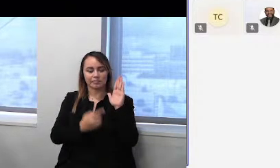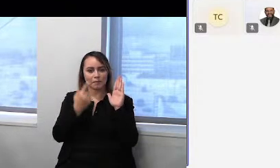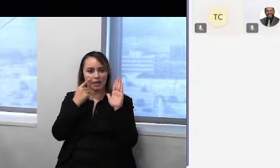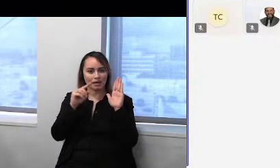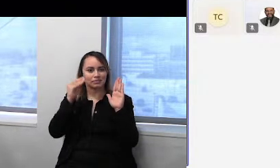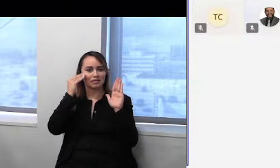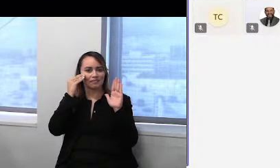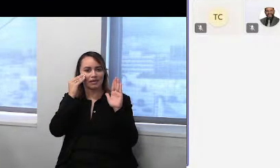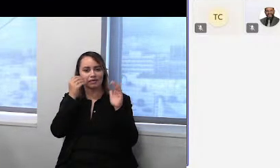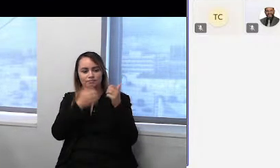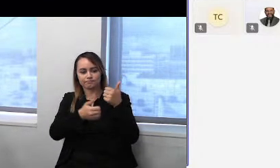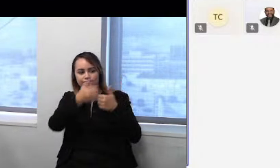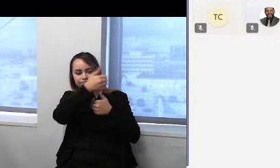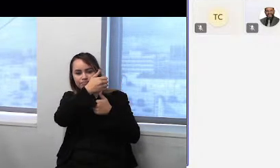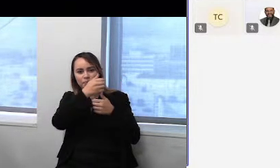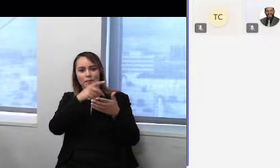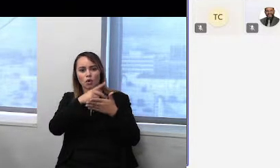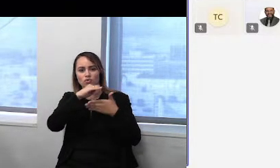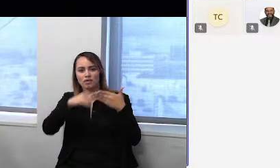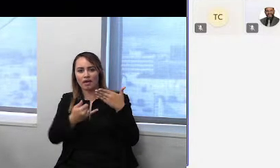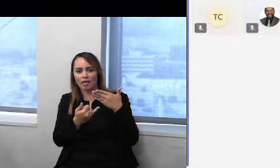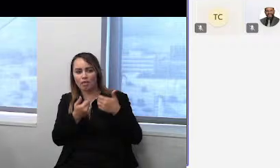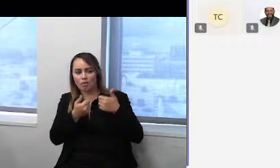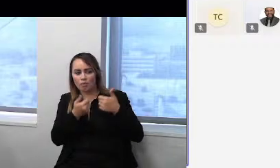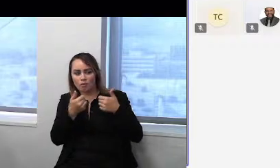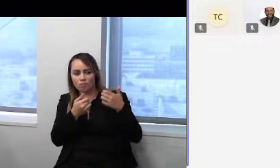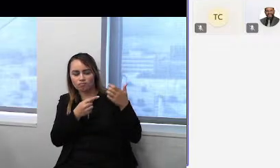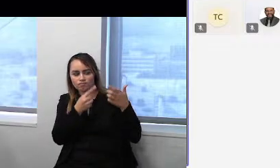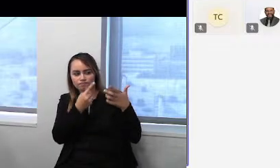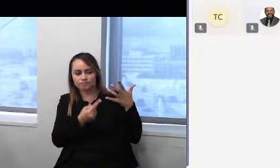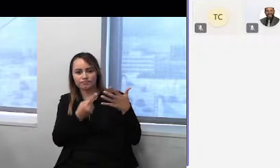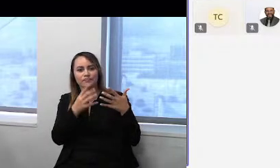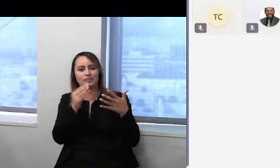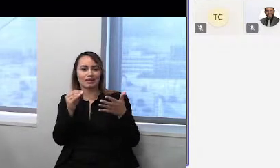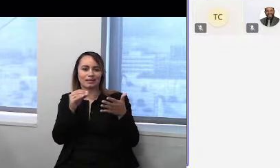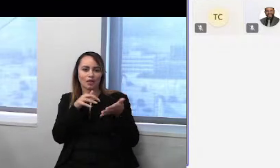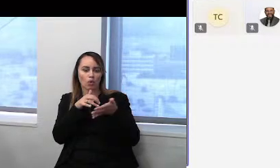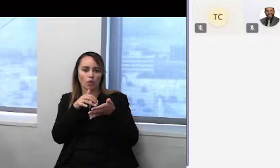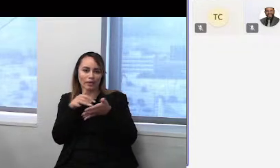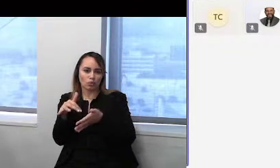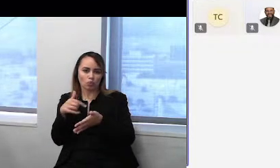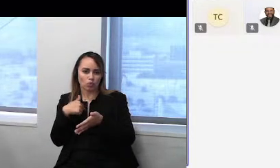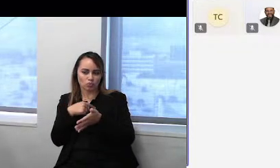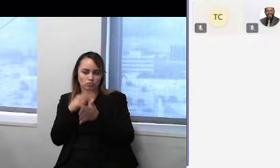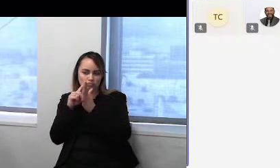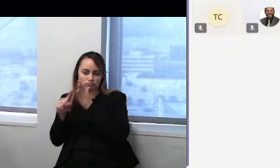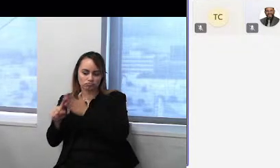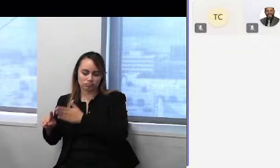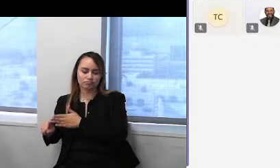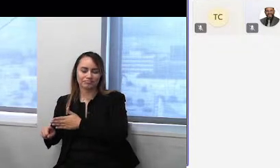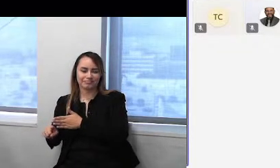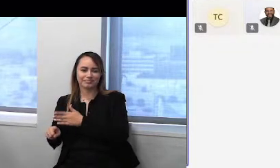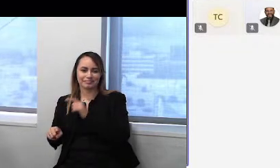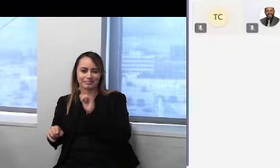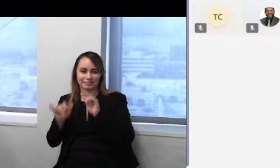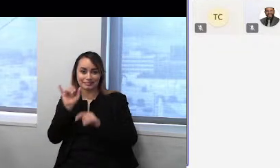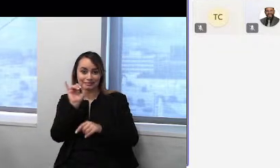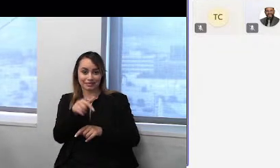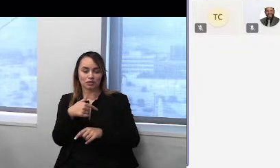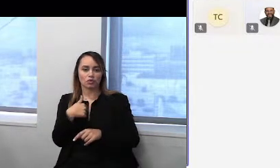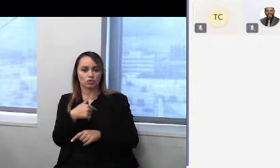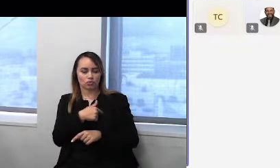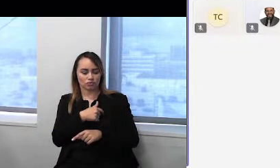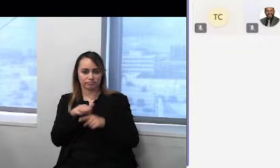That is not well established on island, but that's the practice we're trying to follow, in which, depending